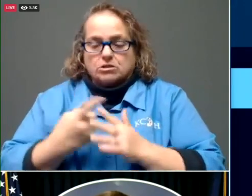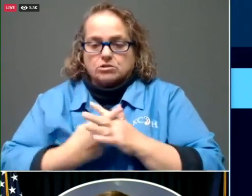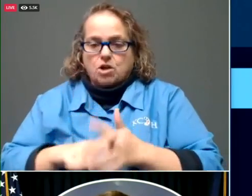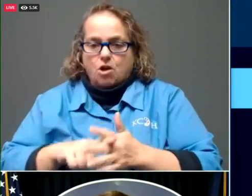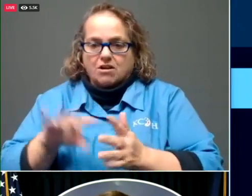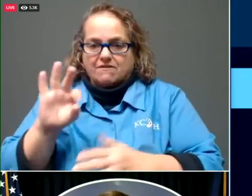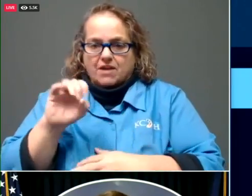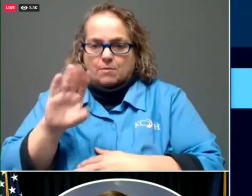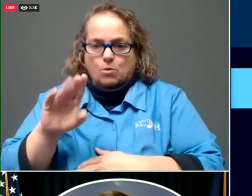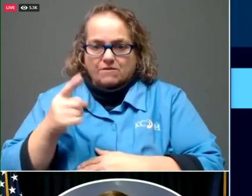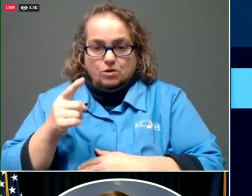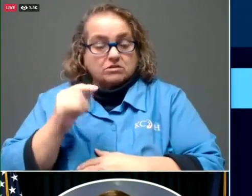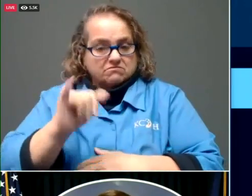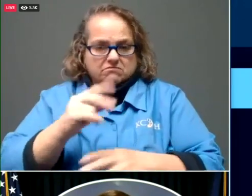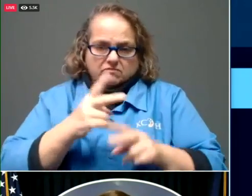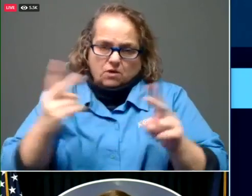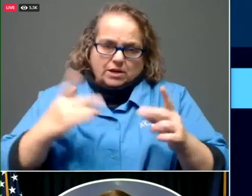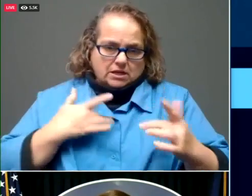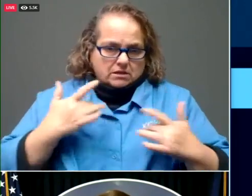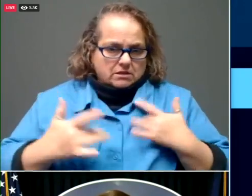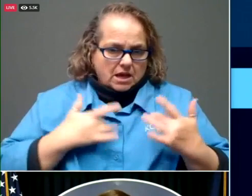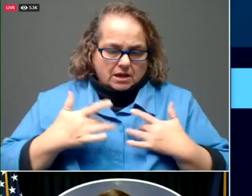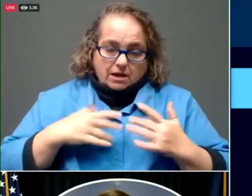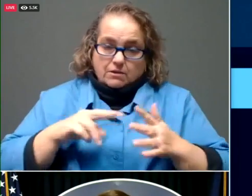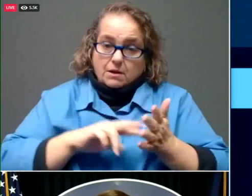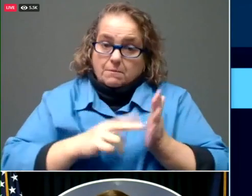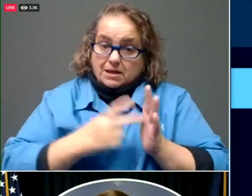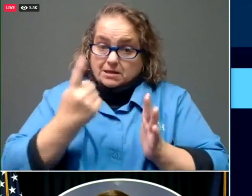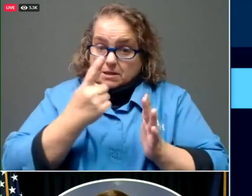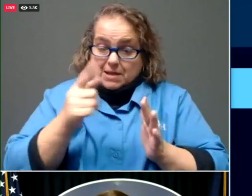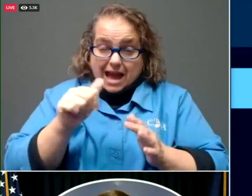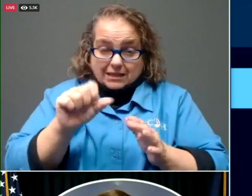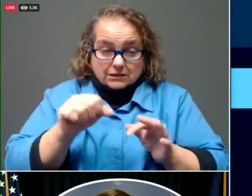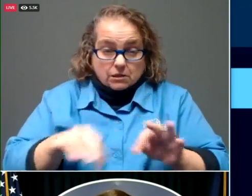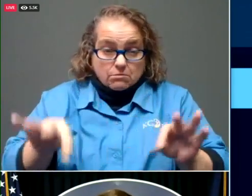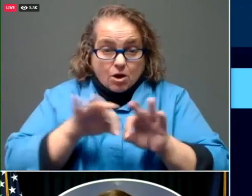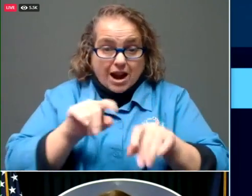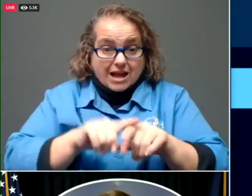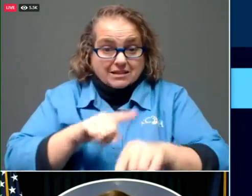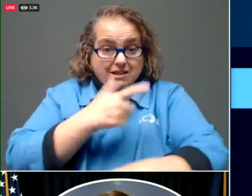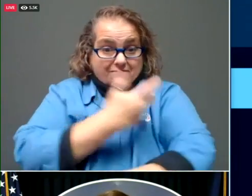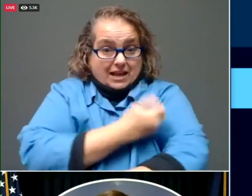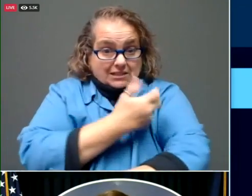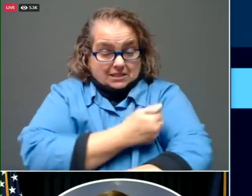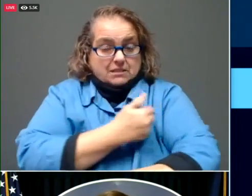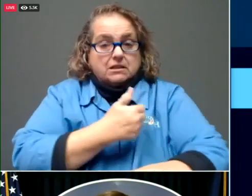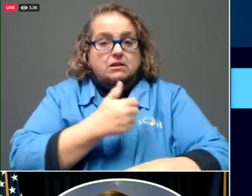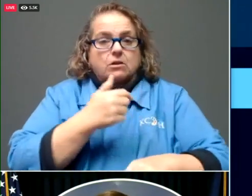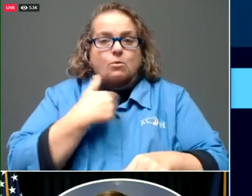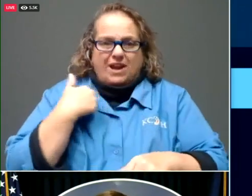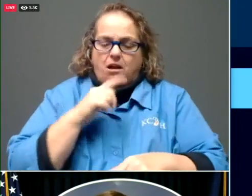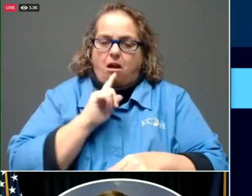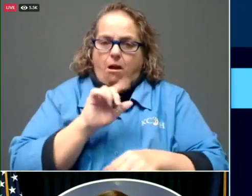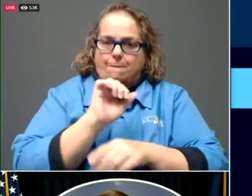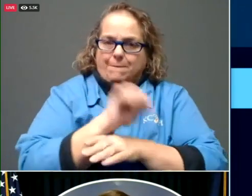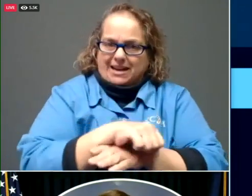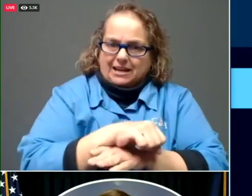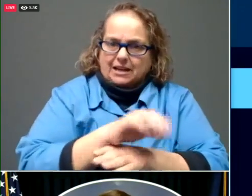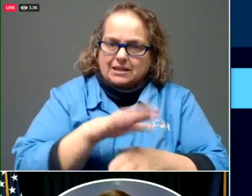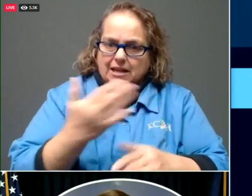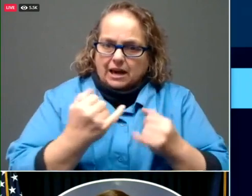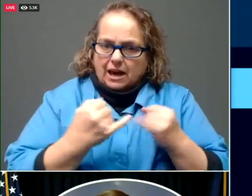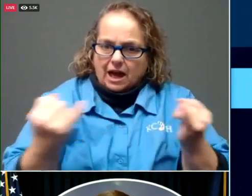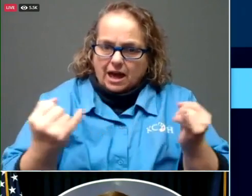really exciting. This means on something as important as vaccines, we're actually beating deadlines, maybe even getting them